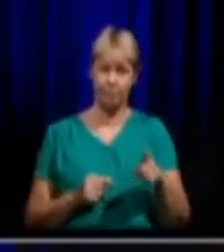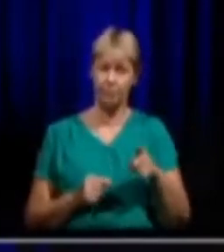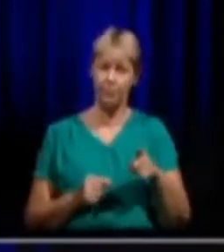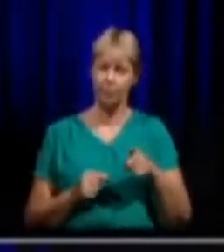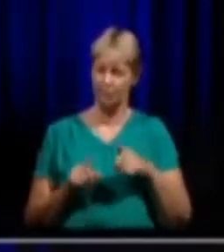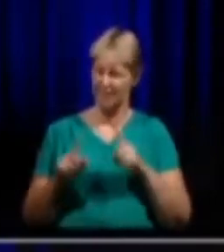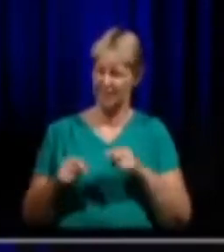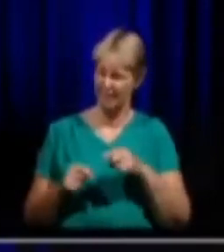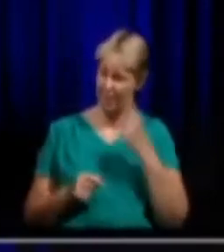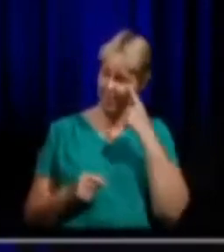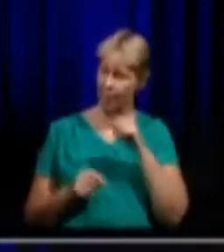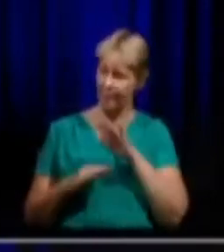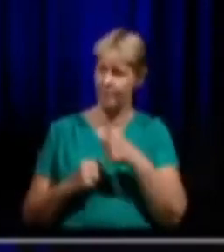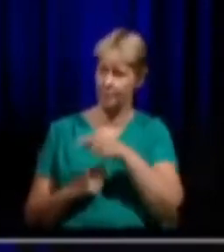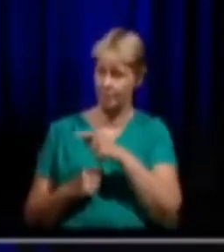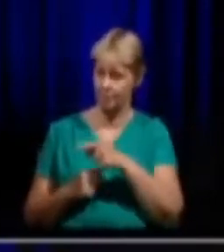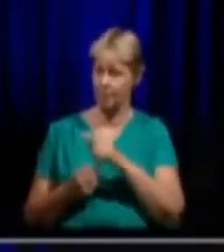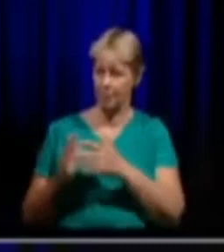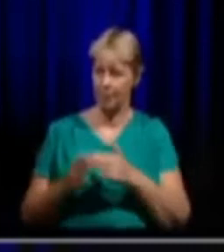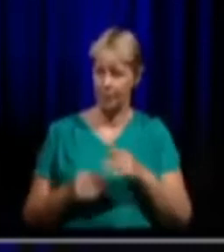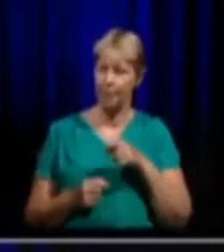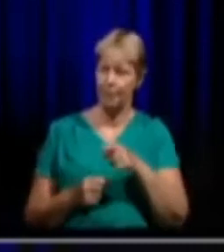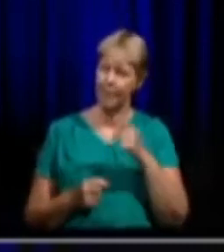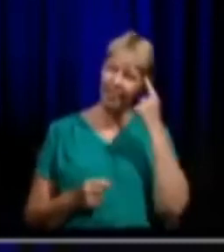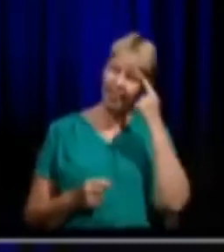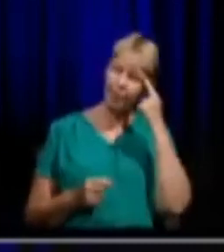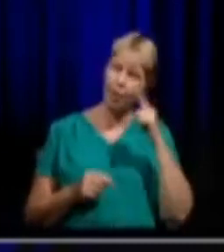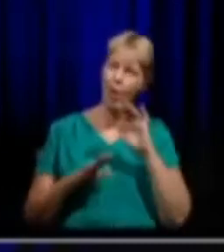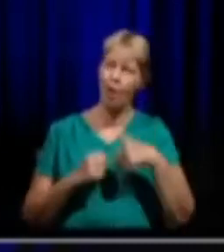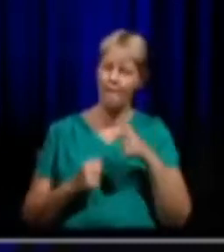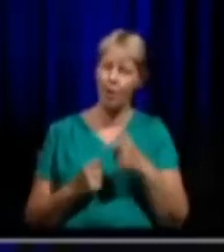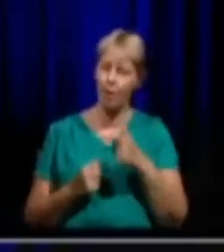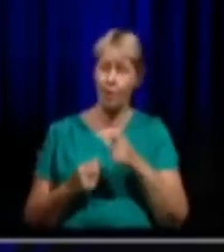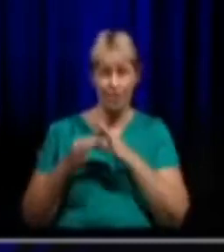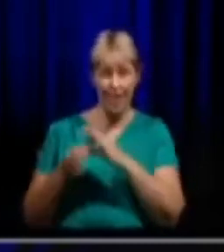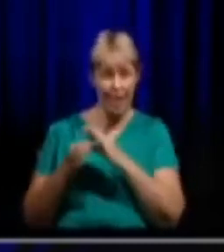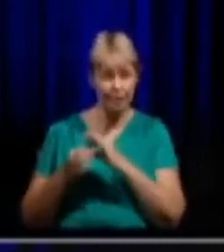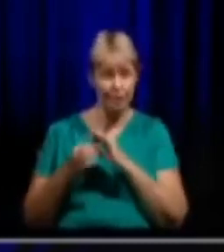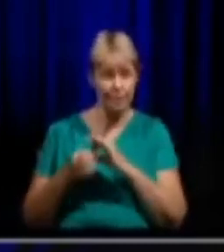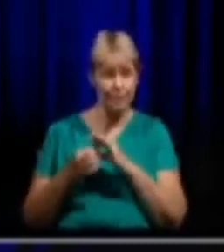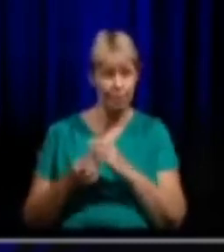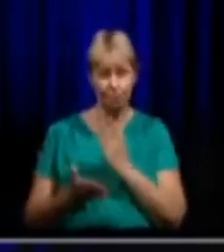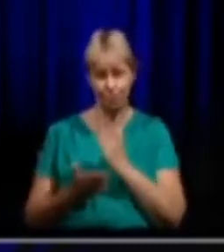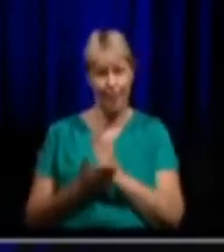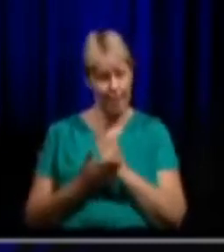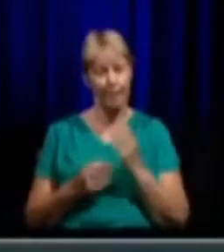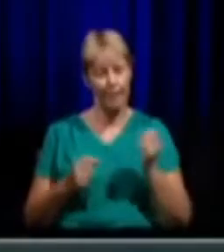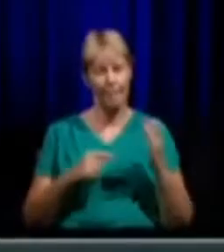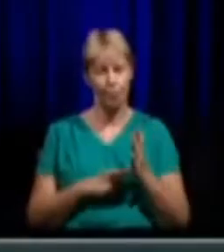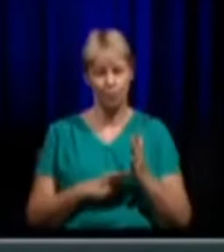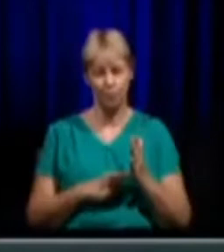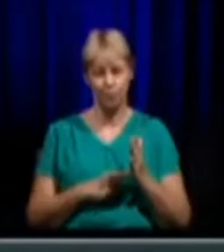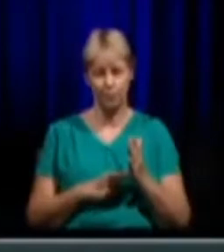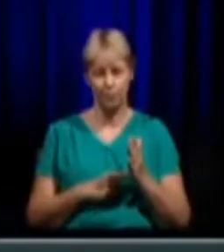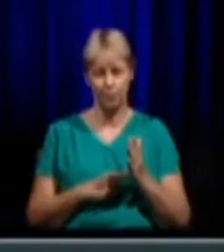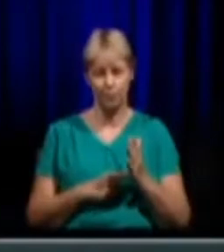yourself, let's also realize that the type of community and relationships that we get into are really important. I don't want you